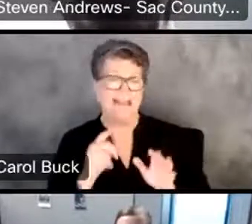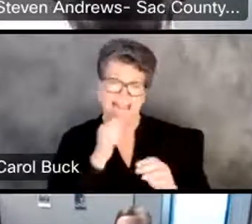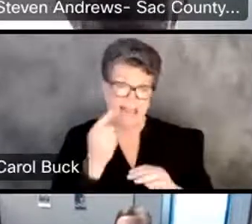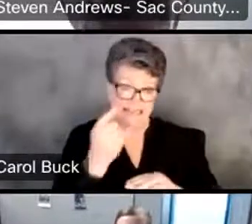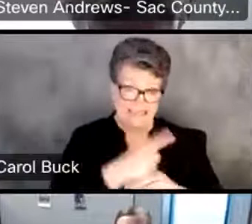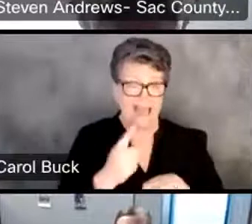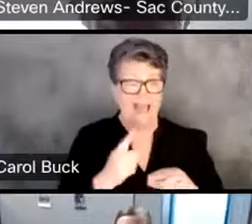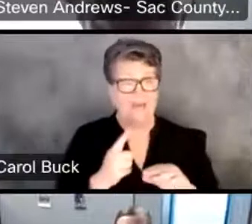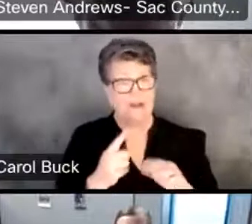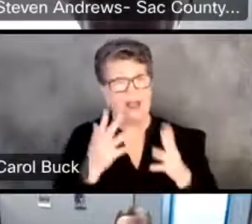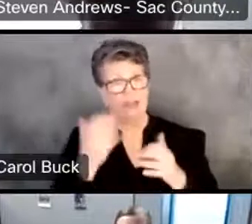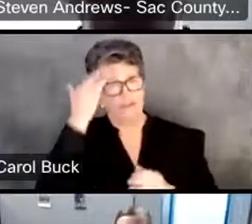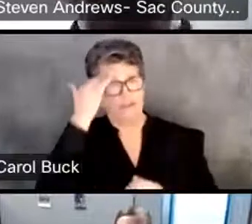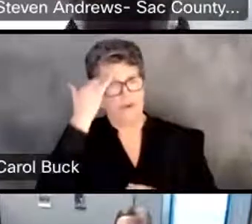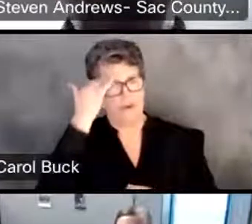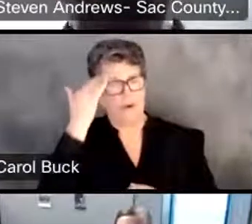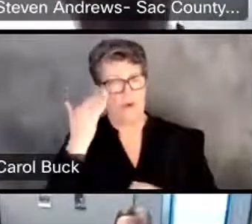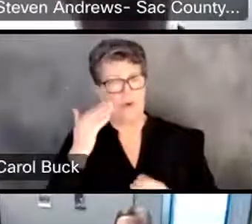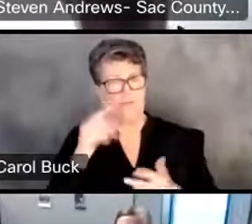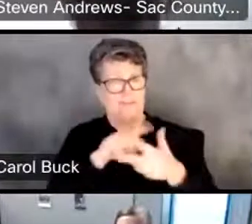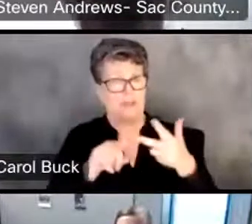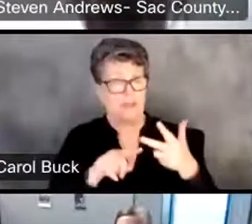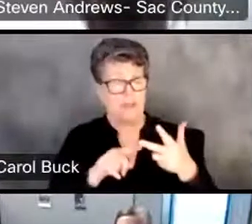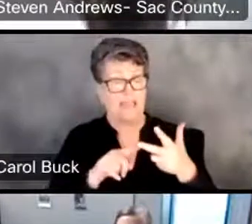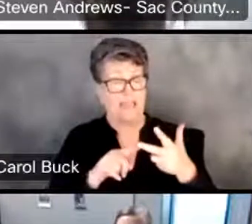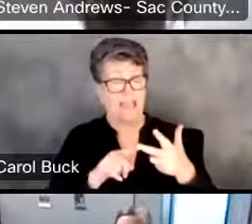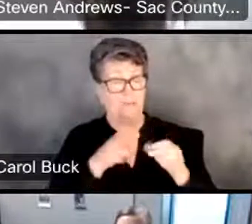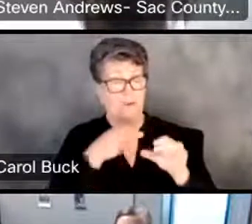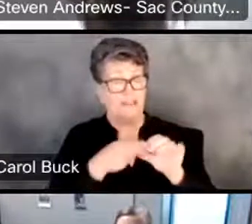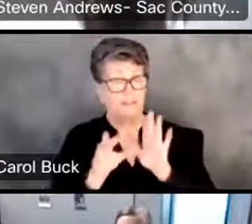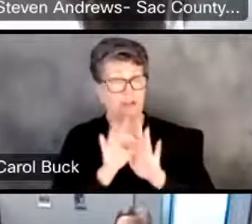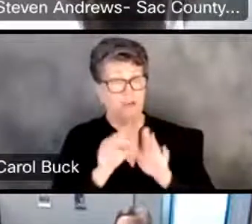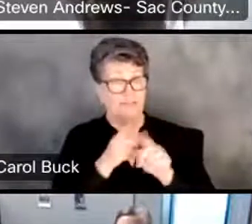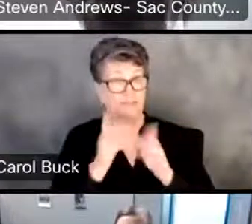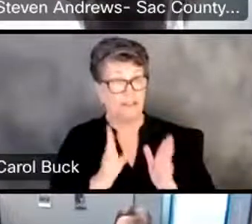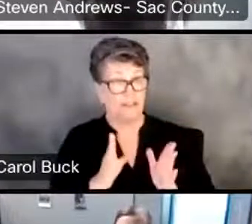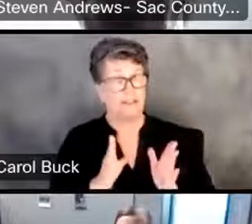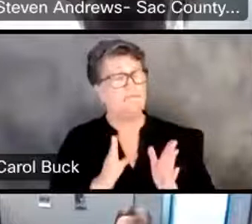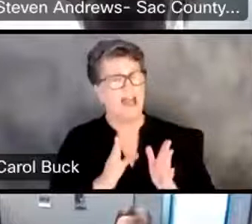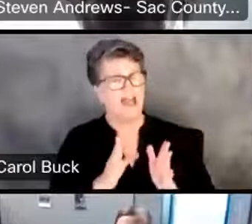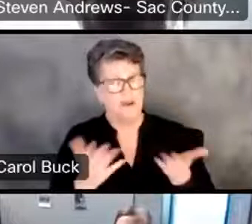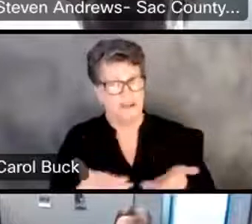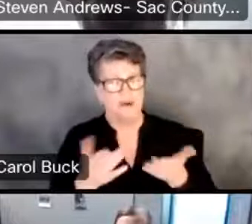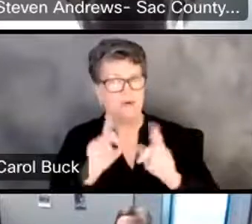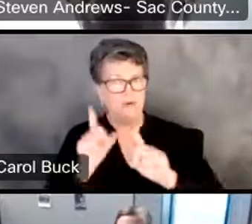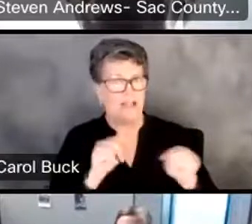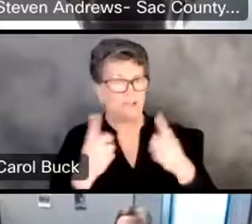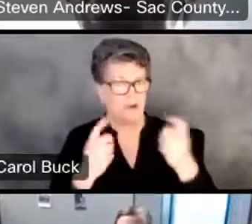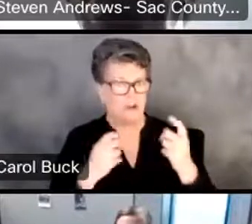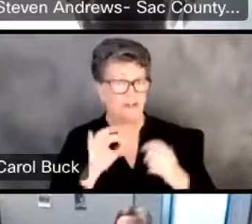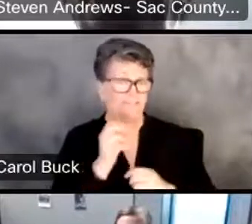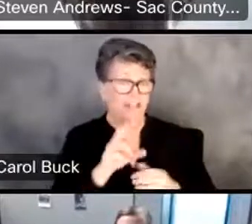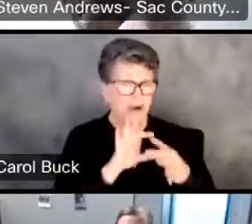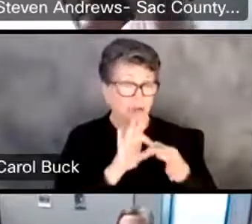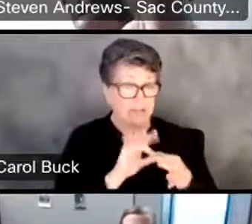I guess I want you all to know that the 3 participant choice specialists are available to answer questions, vendor